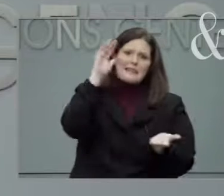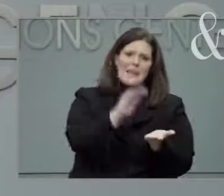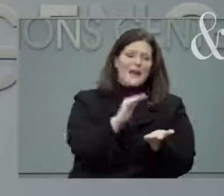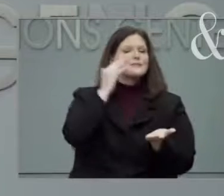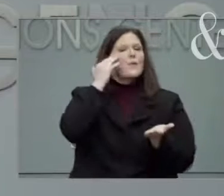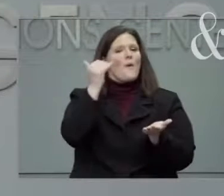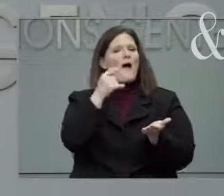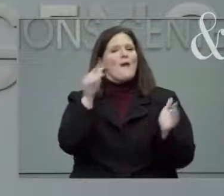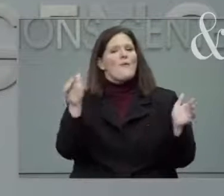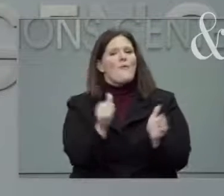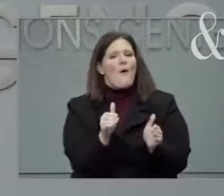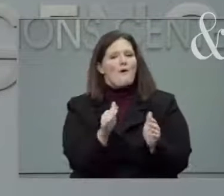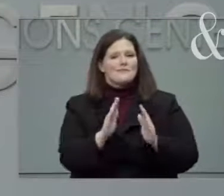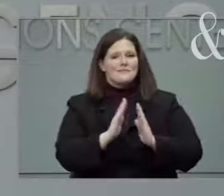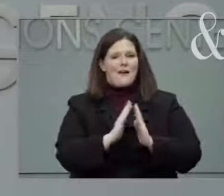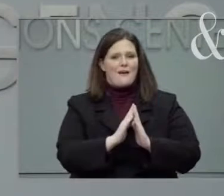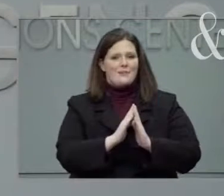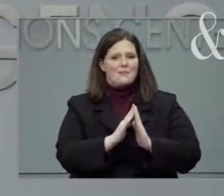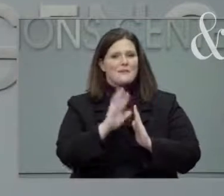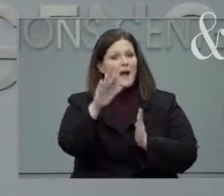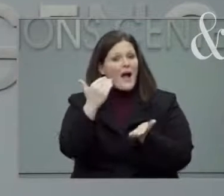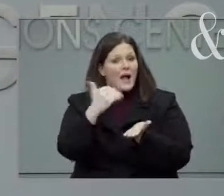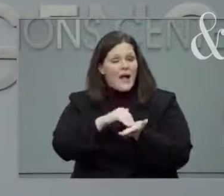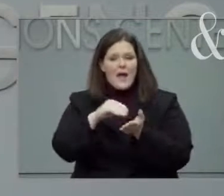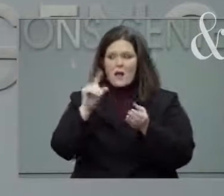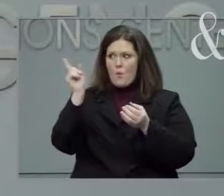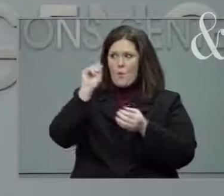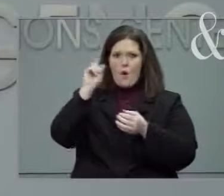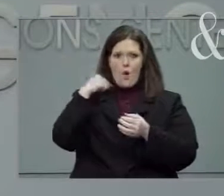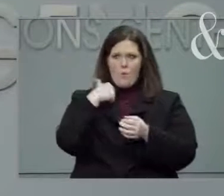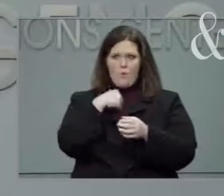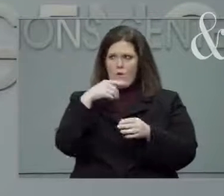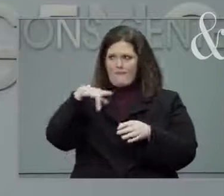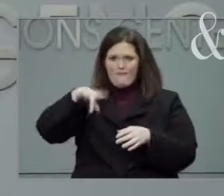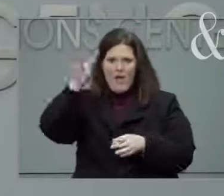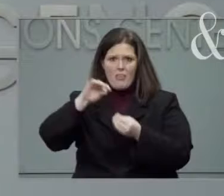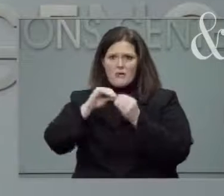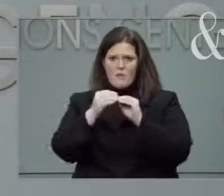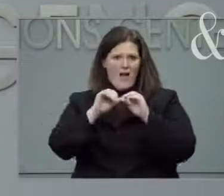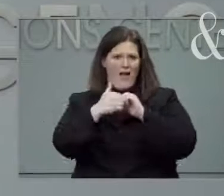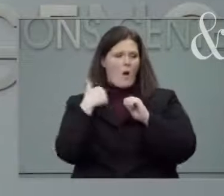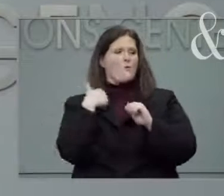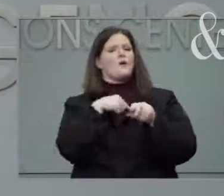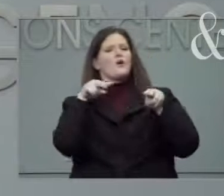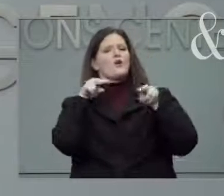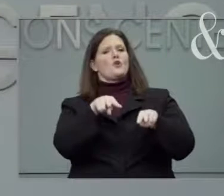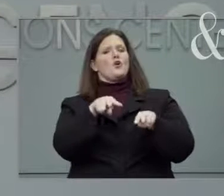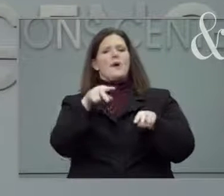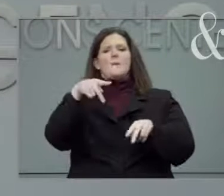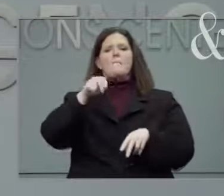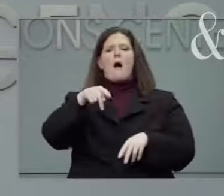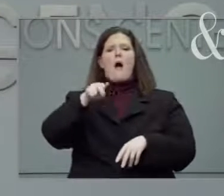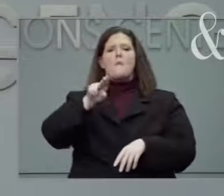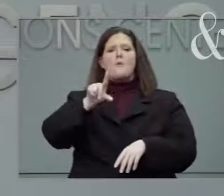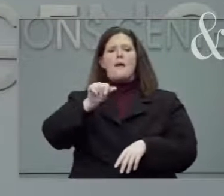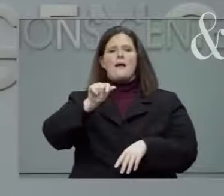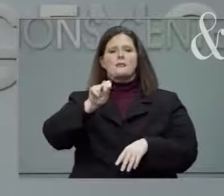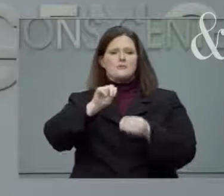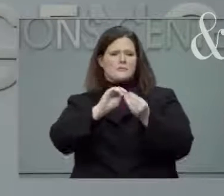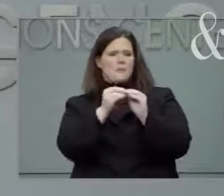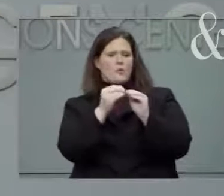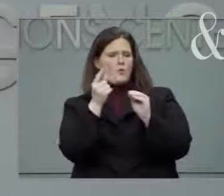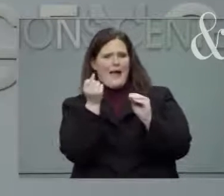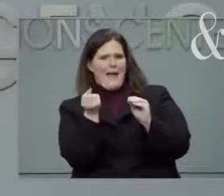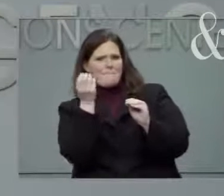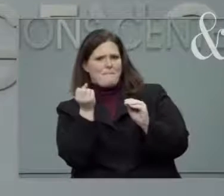But we're using our population, again, to make sure we're getting to everywhere. We do give a slight increase for those who are serving more folks who are